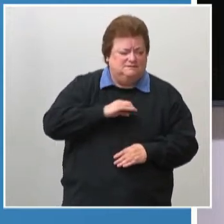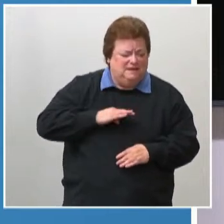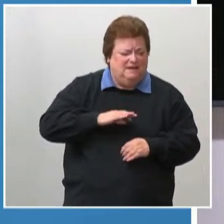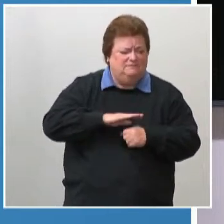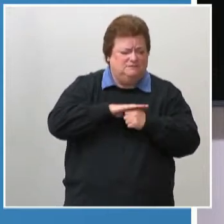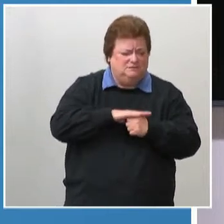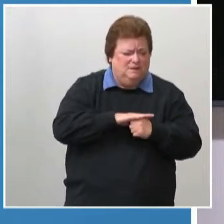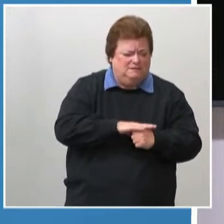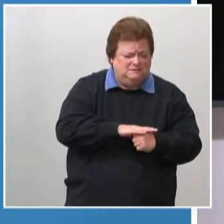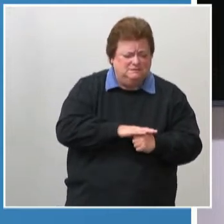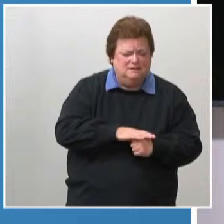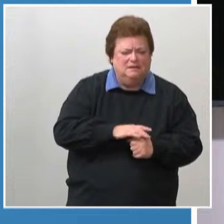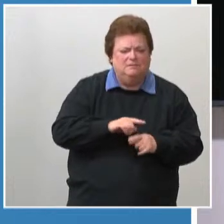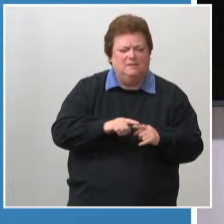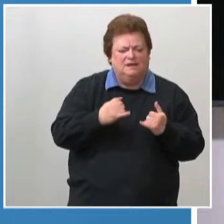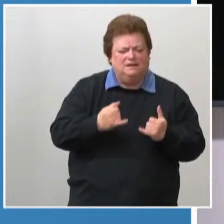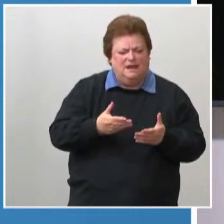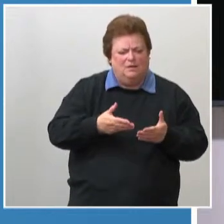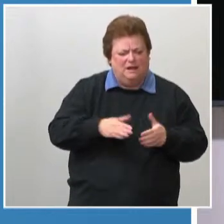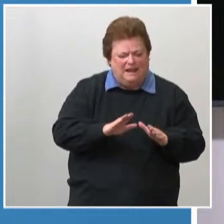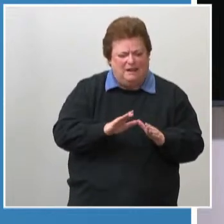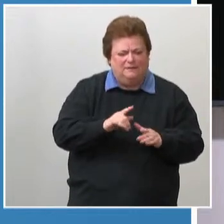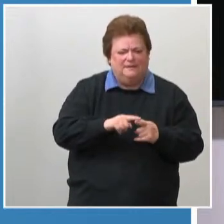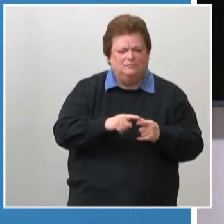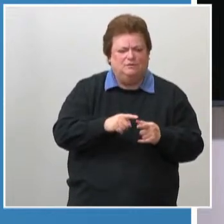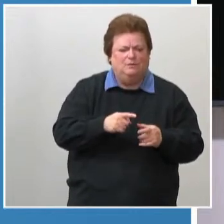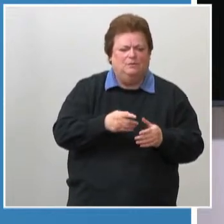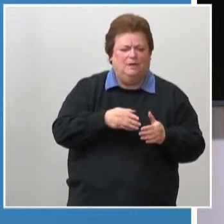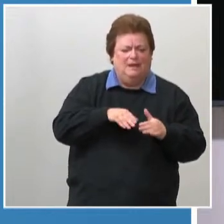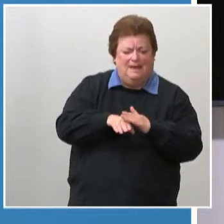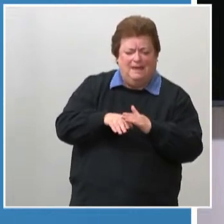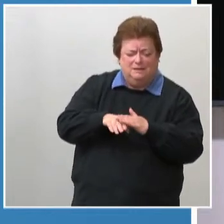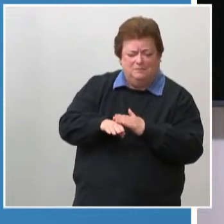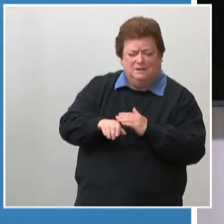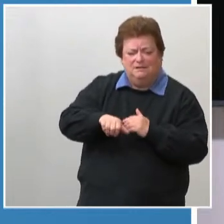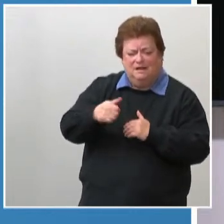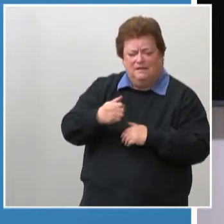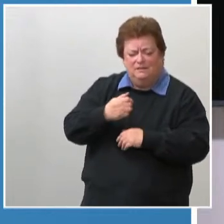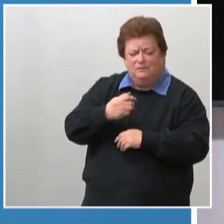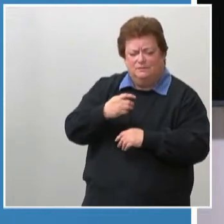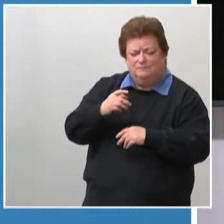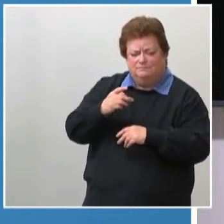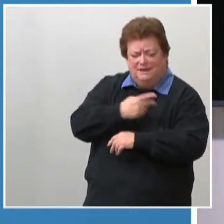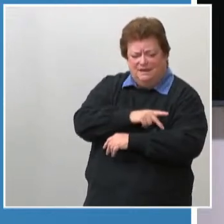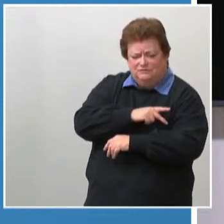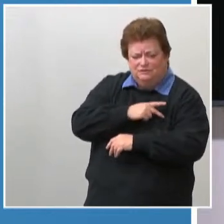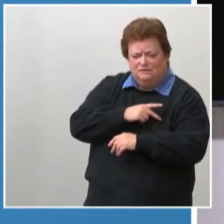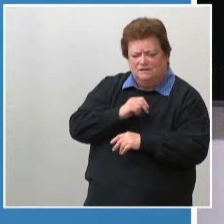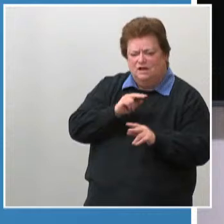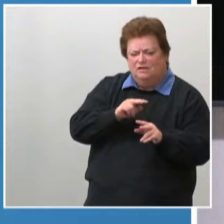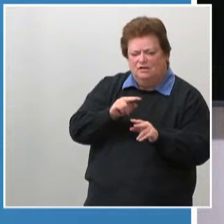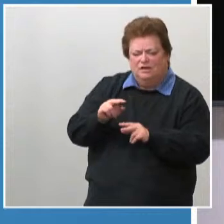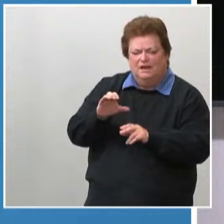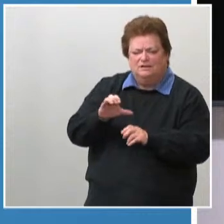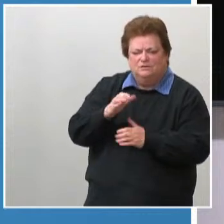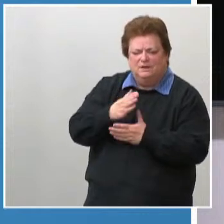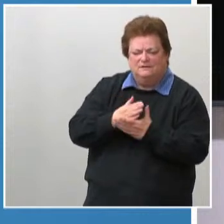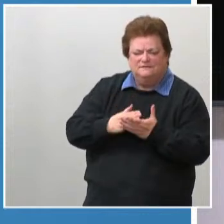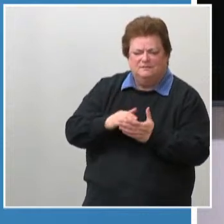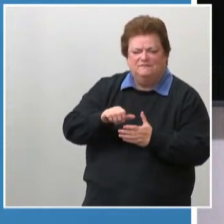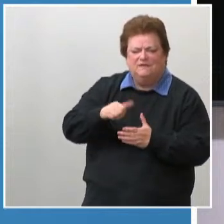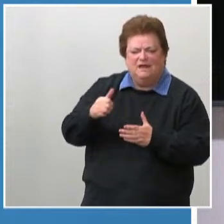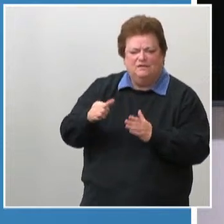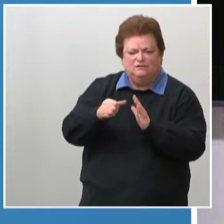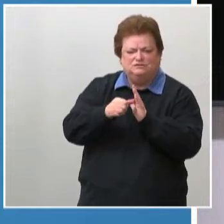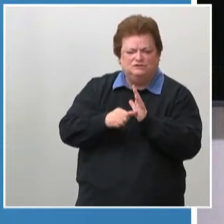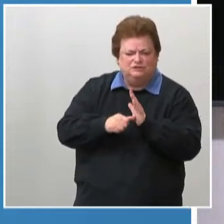it's allowing them to admit people and to possibly look at beginning to perform some of those